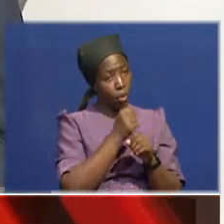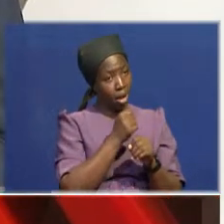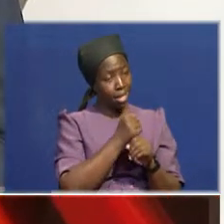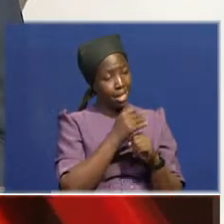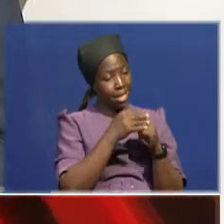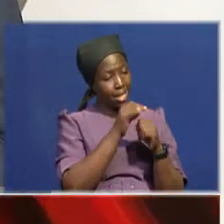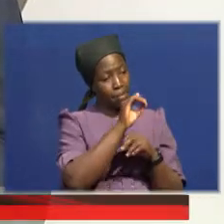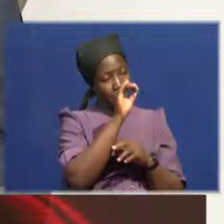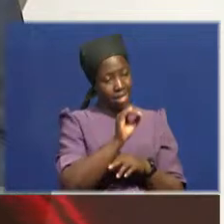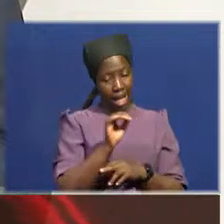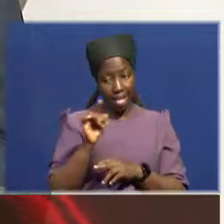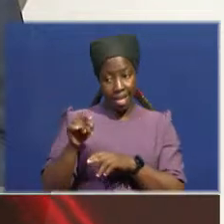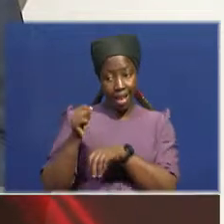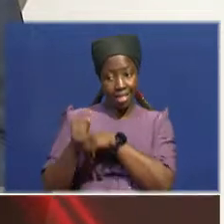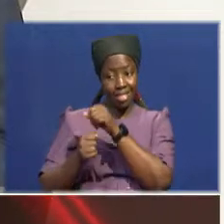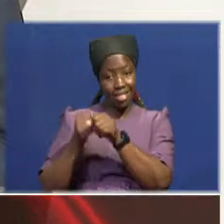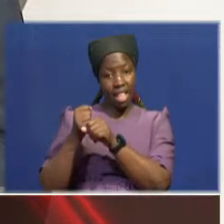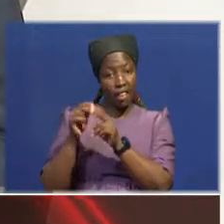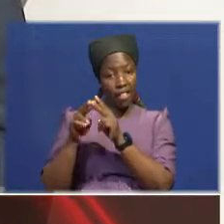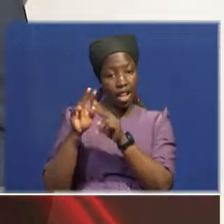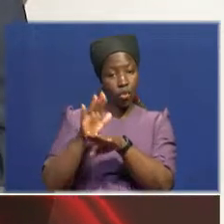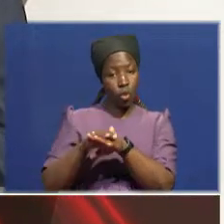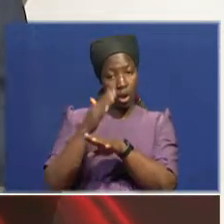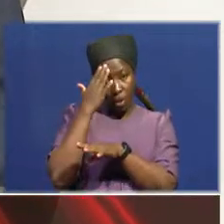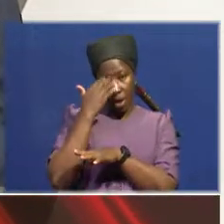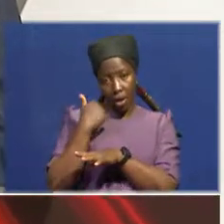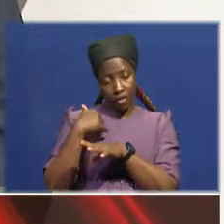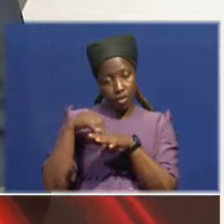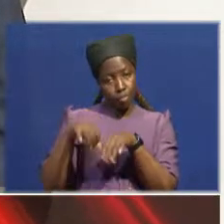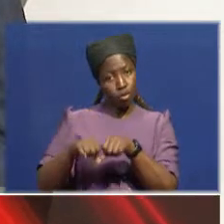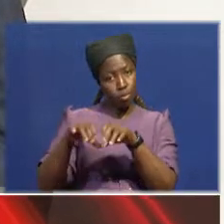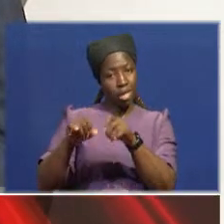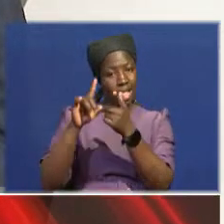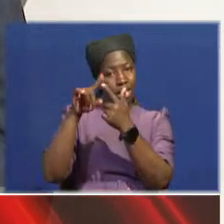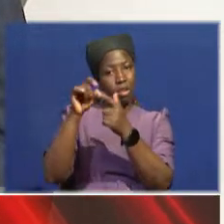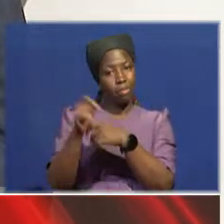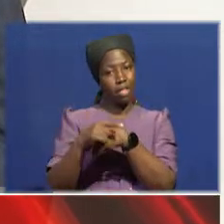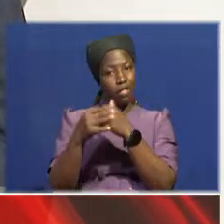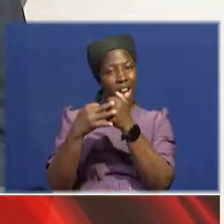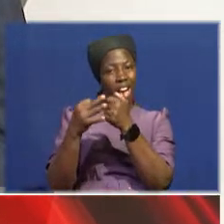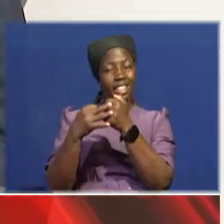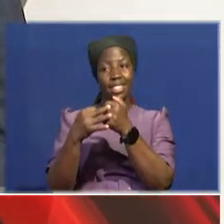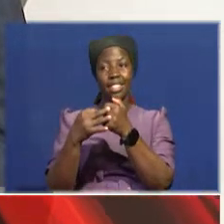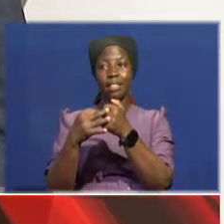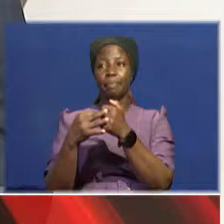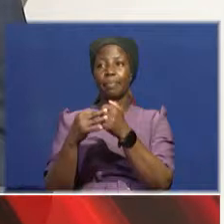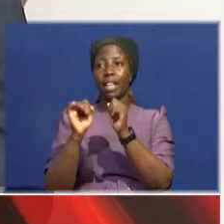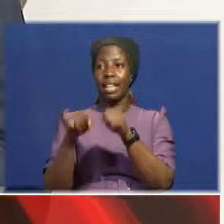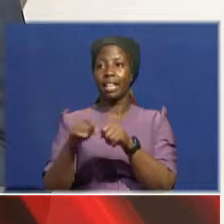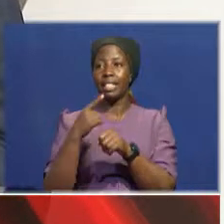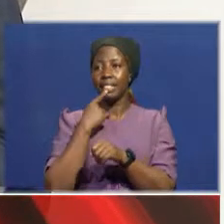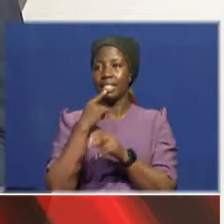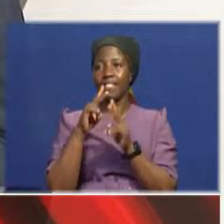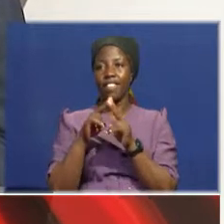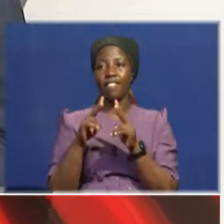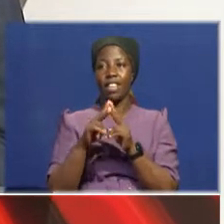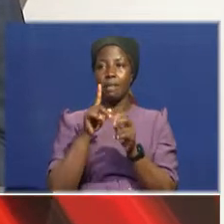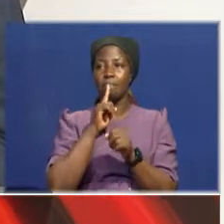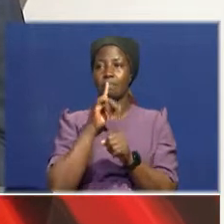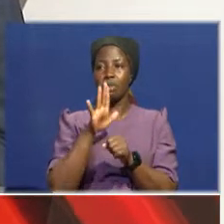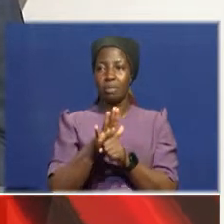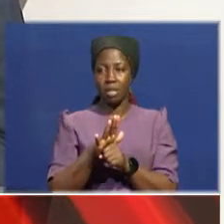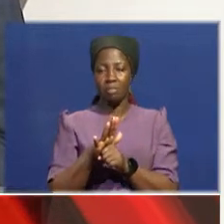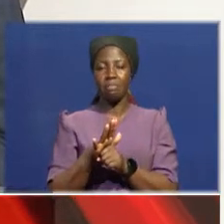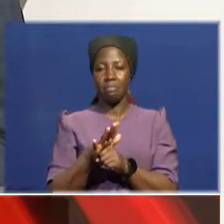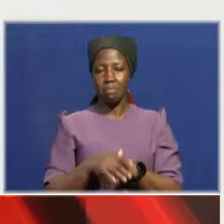year is very good, very mm-hmm. good, very good, because we have bookings until August. Mm-hmm. Yeah, it's I can say it's very, very promising. Mm-hmm.